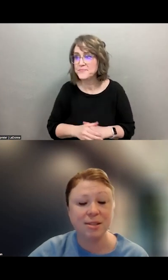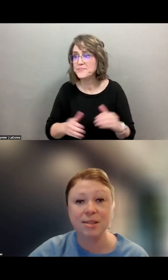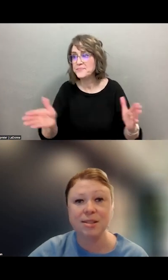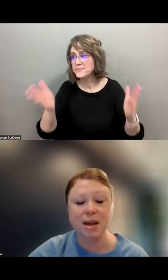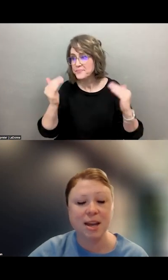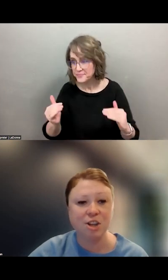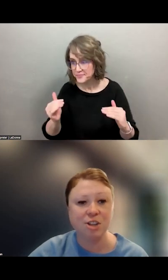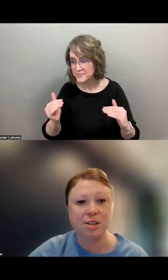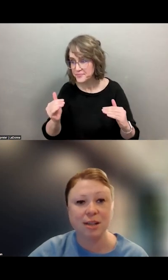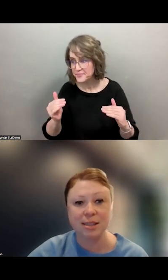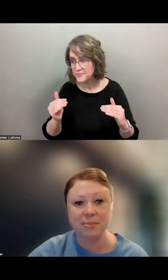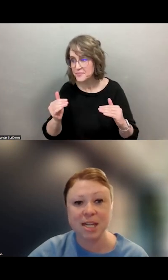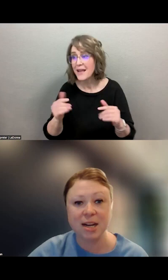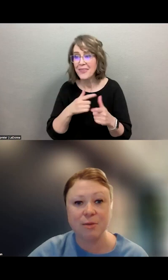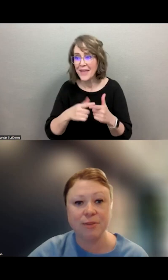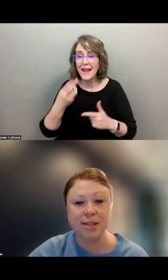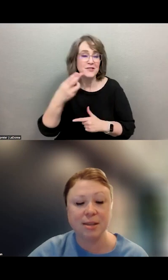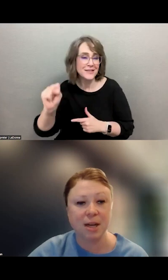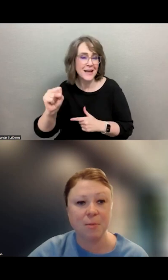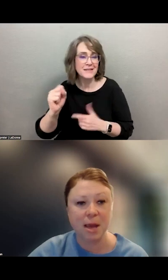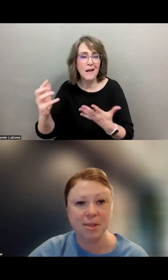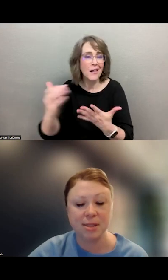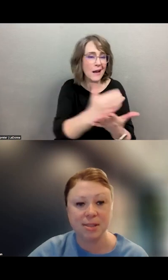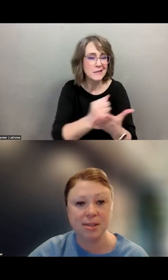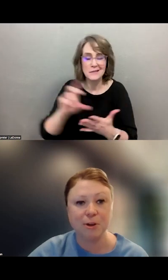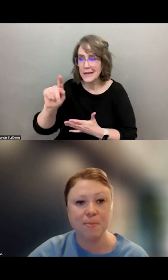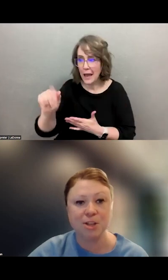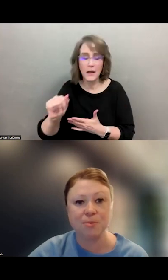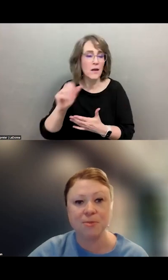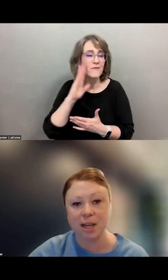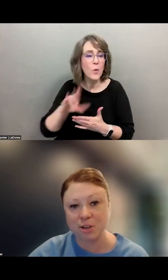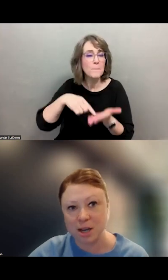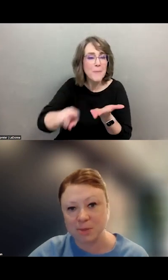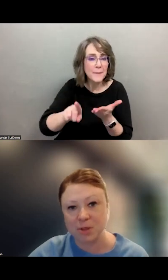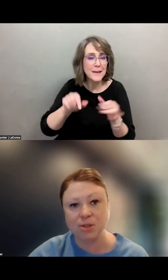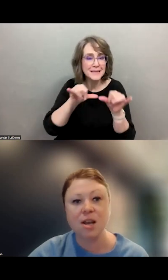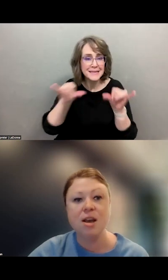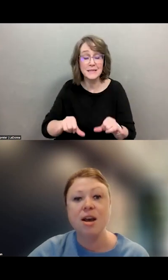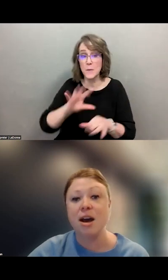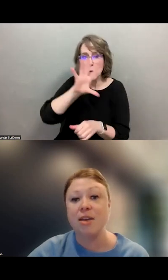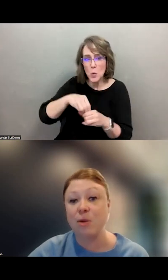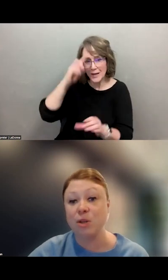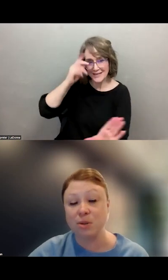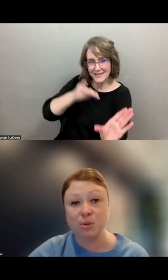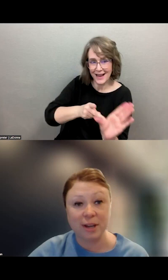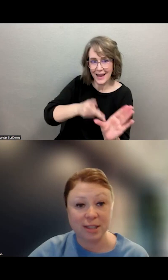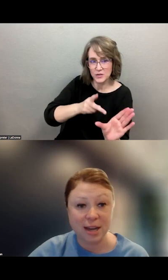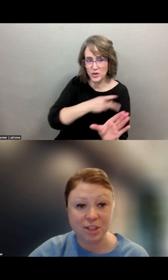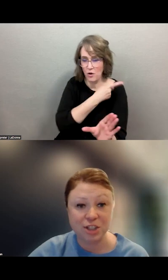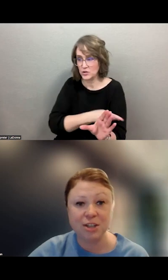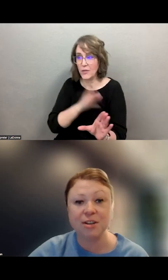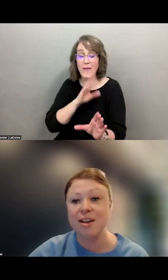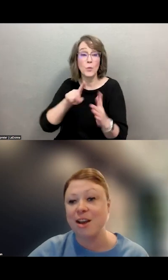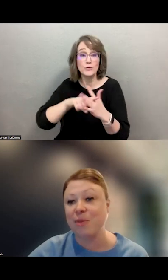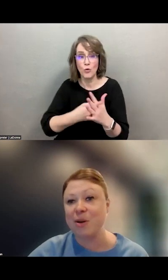got HHS collecting some data and revising Medicare payment system for inpatient psychiatric hospitals. That would go into effect